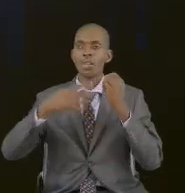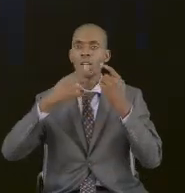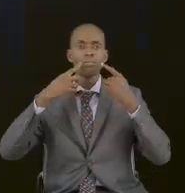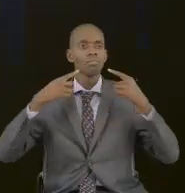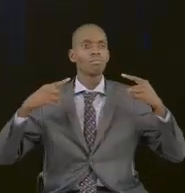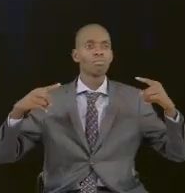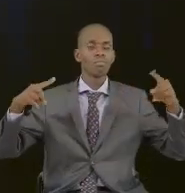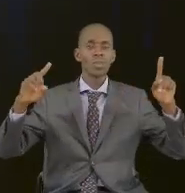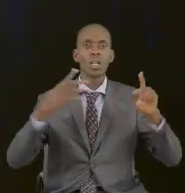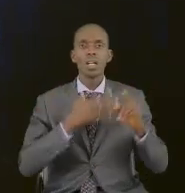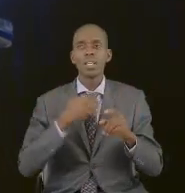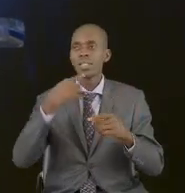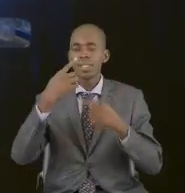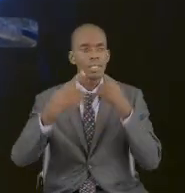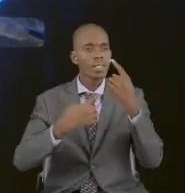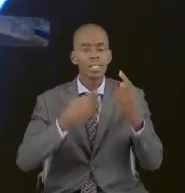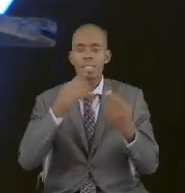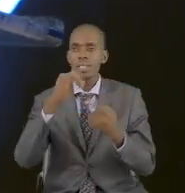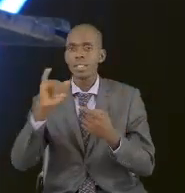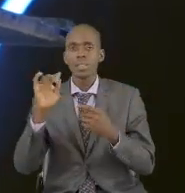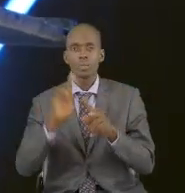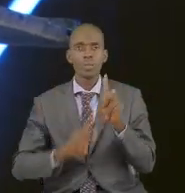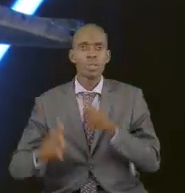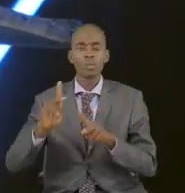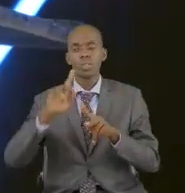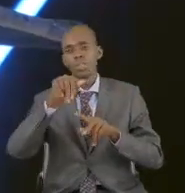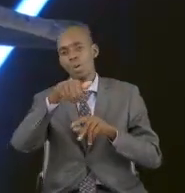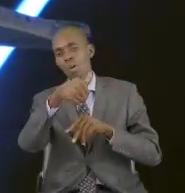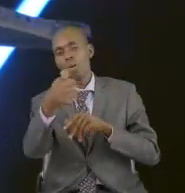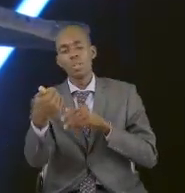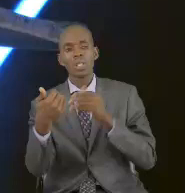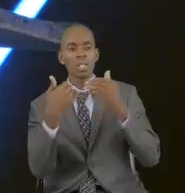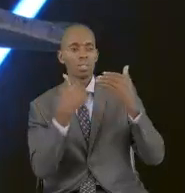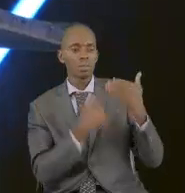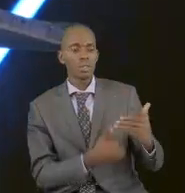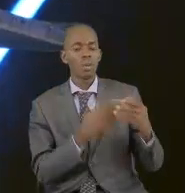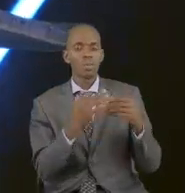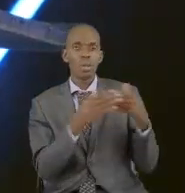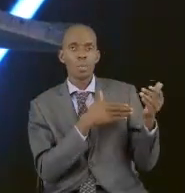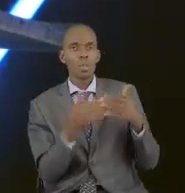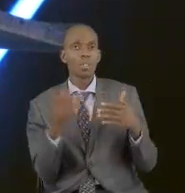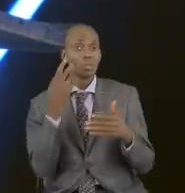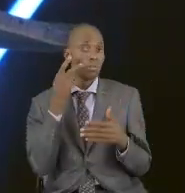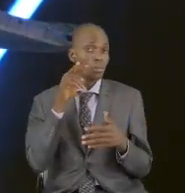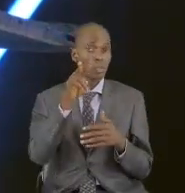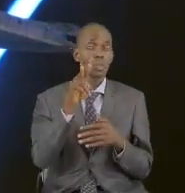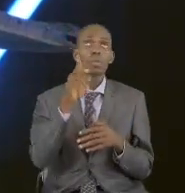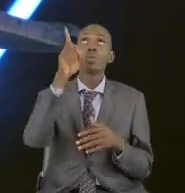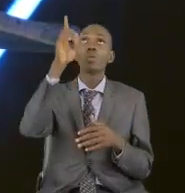and telling other people the backside of the issue. Behold,